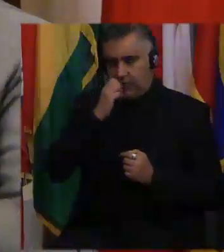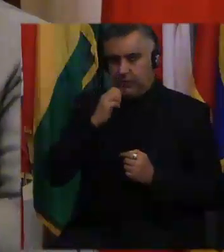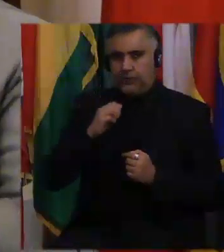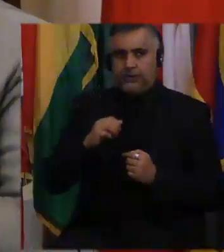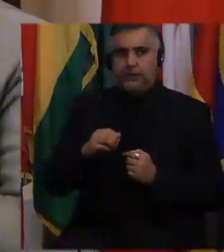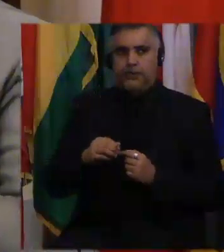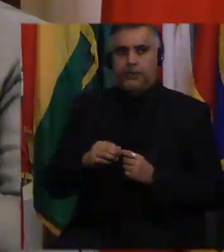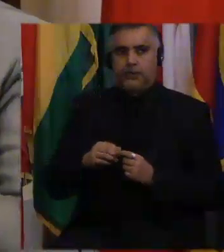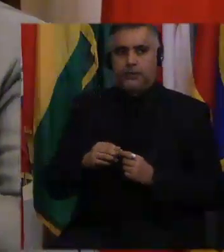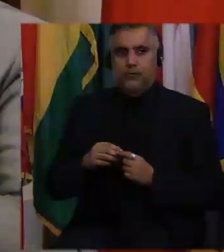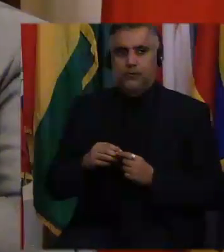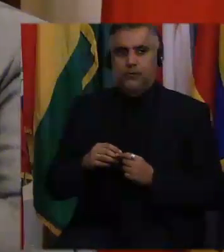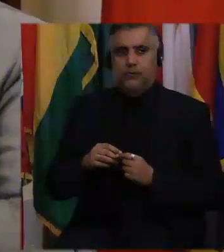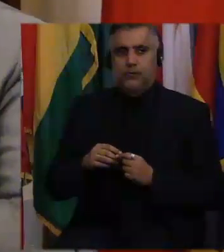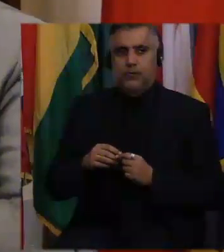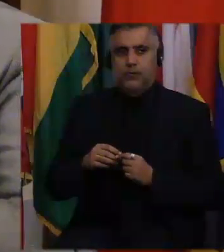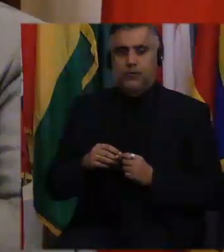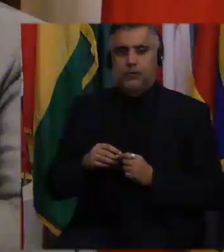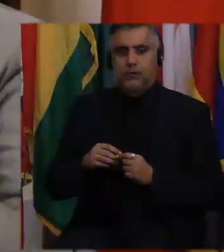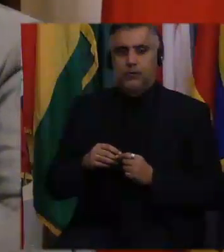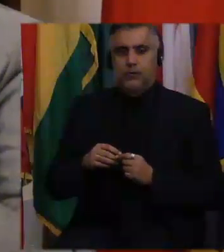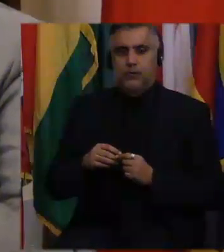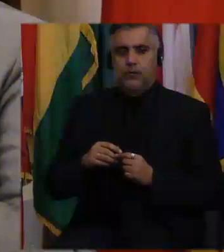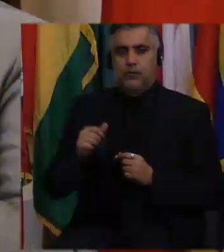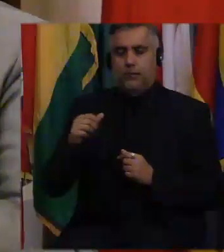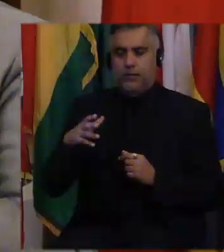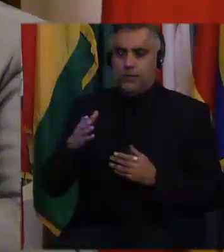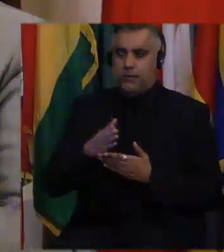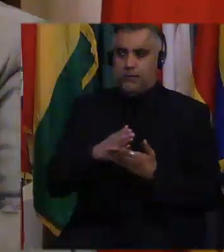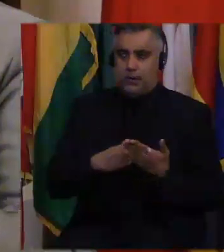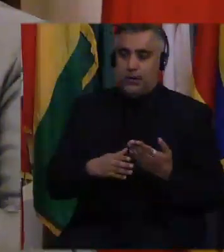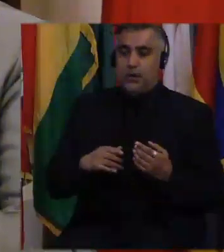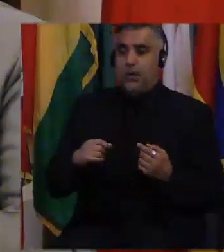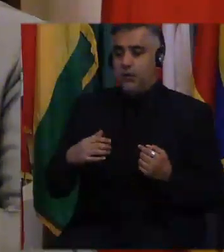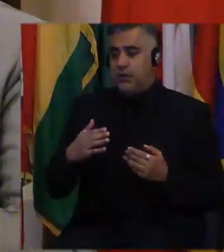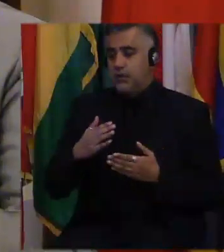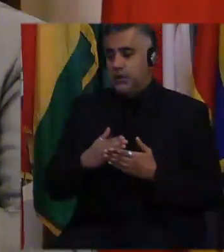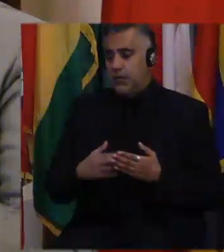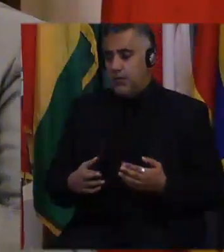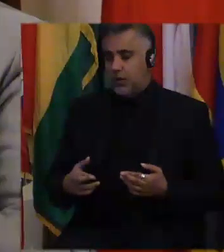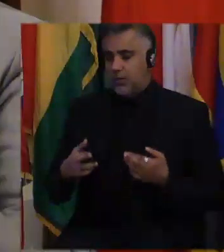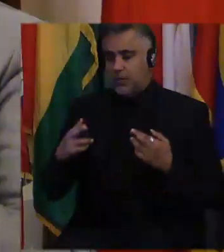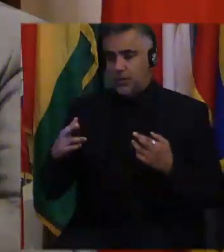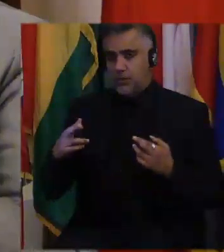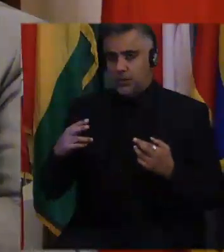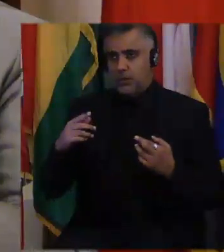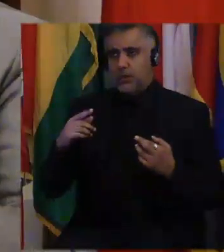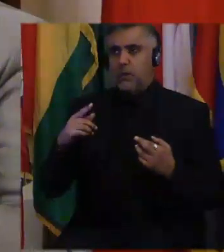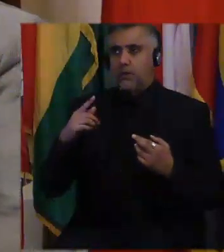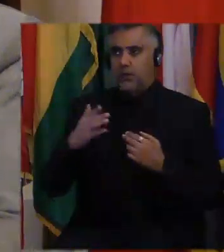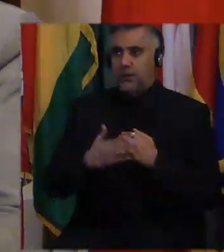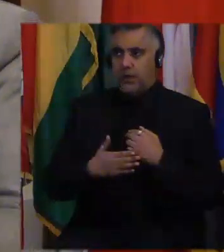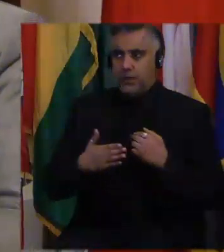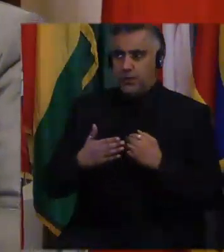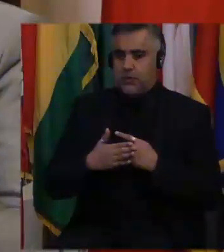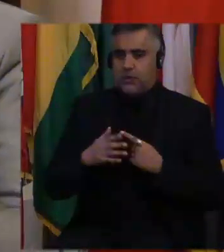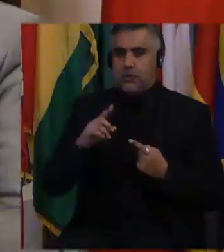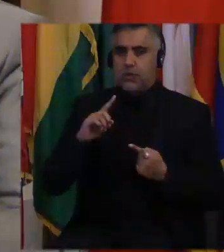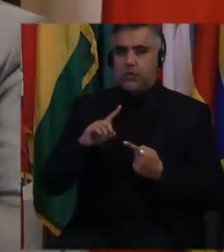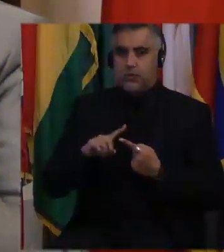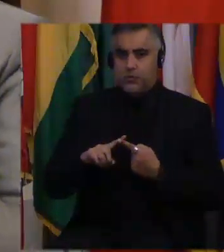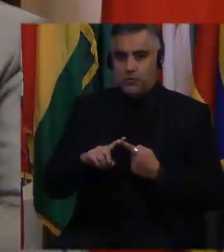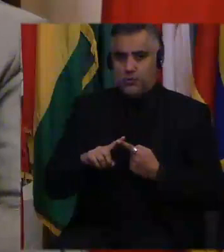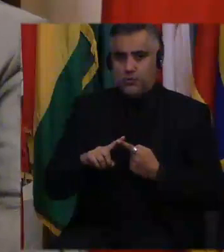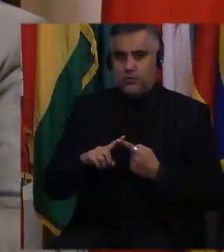establece algunas recomendaciones para que los estados realicen políticas públicas y políticas